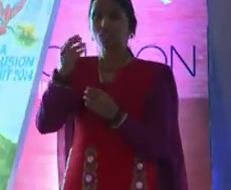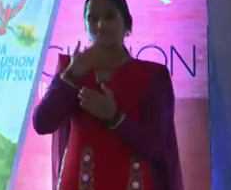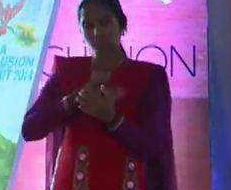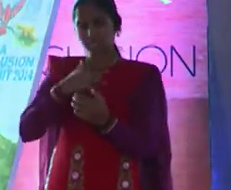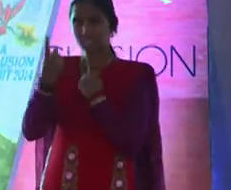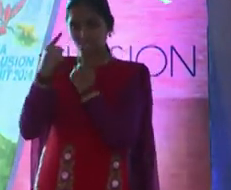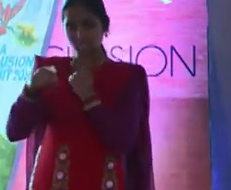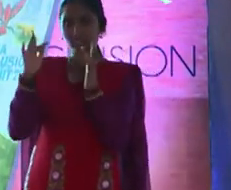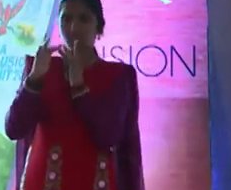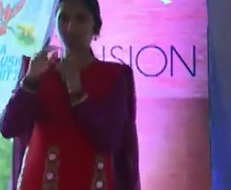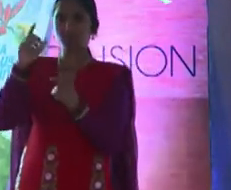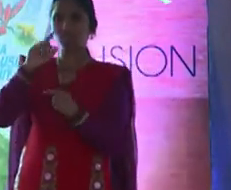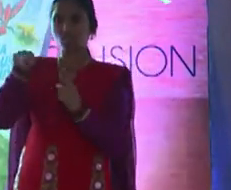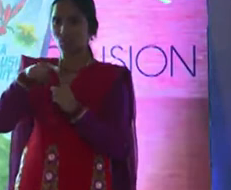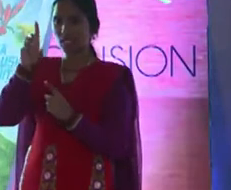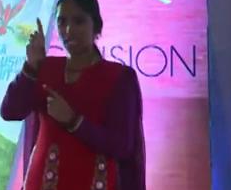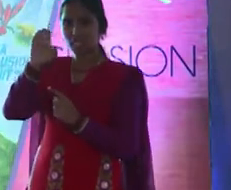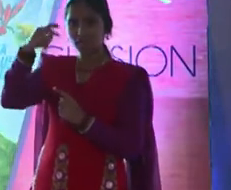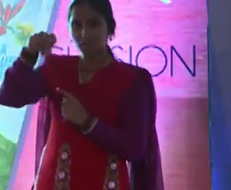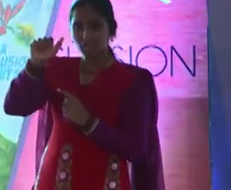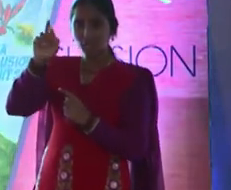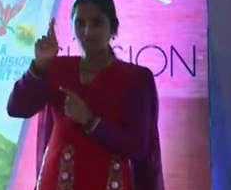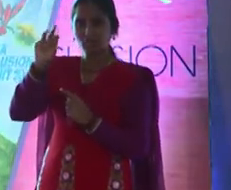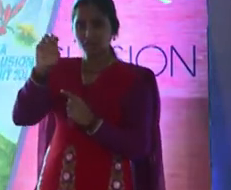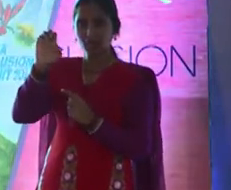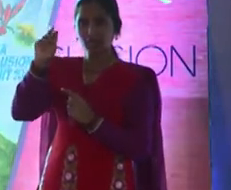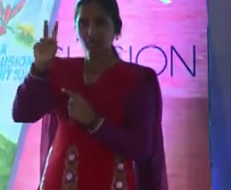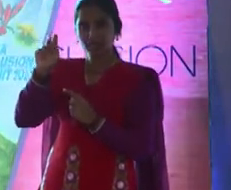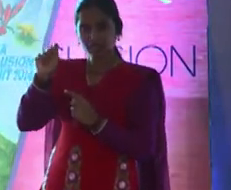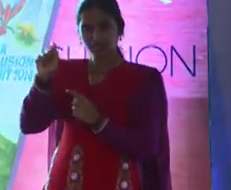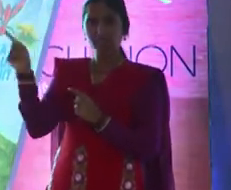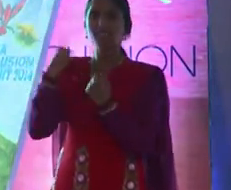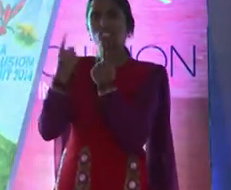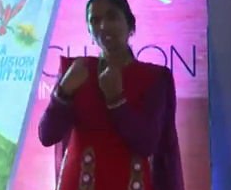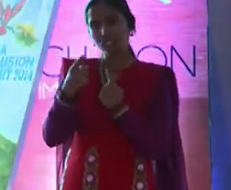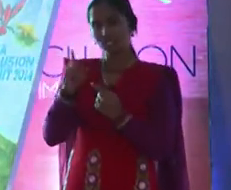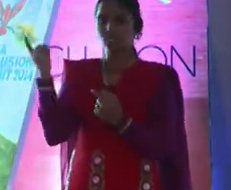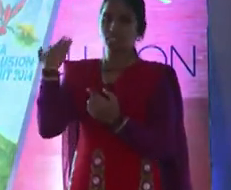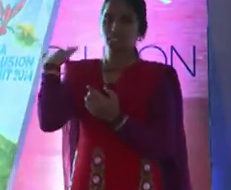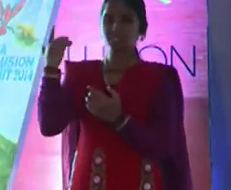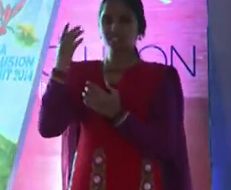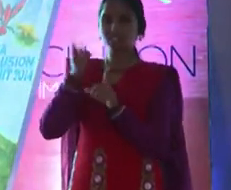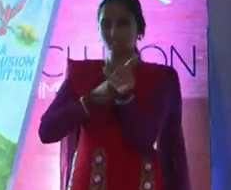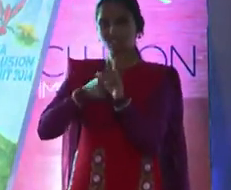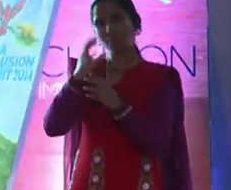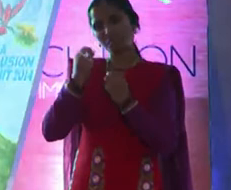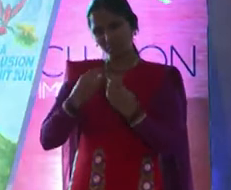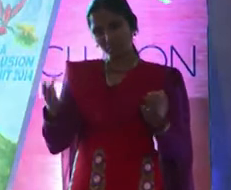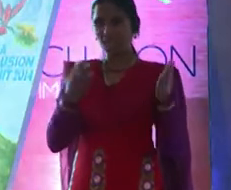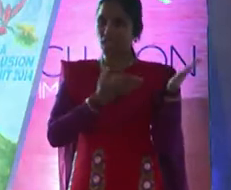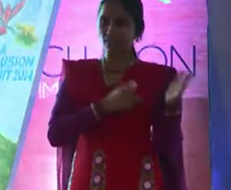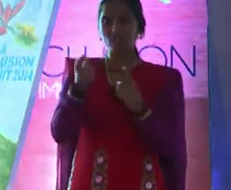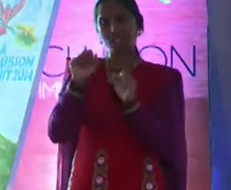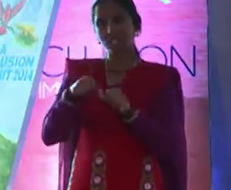see the website of the department. On a simple piece of paper with details of your organization of the last 3 years, your audit and annual reports,